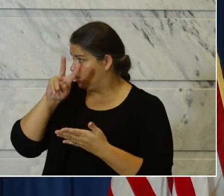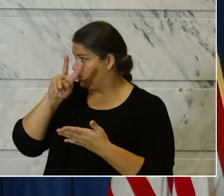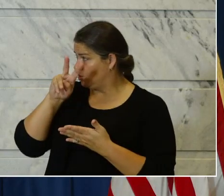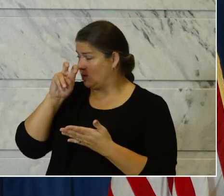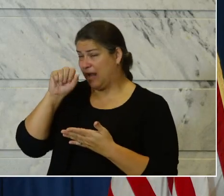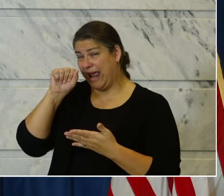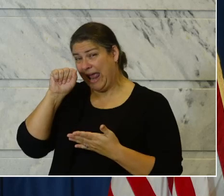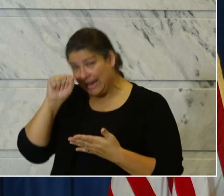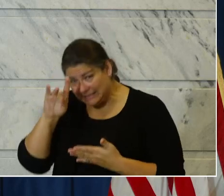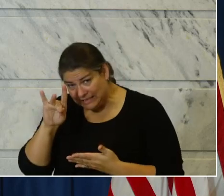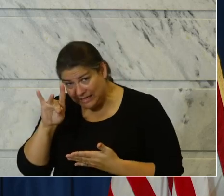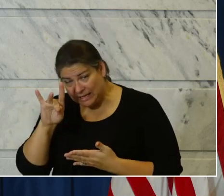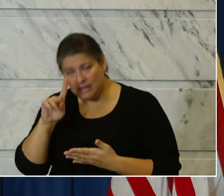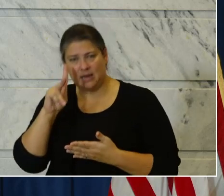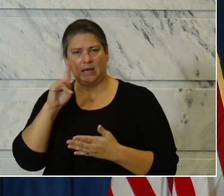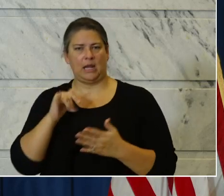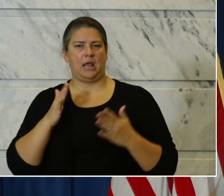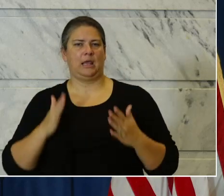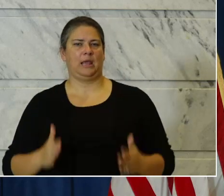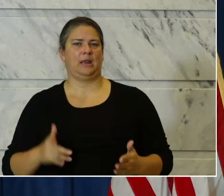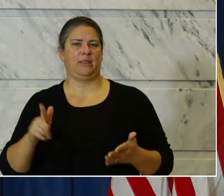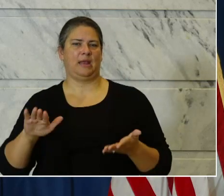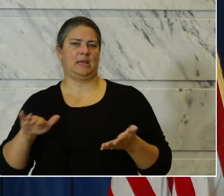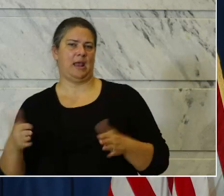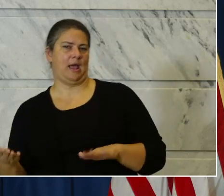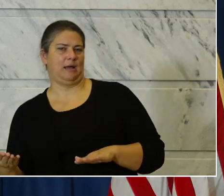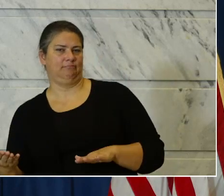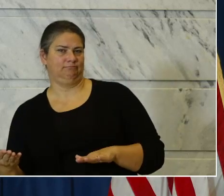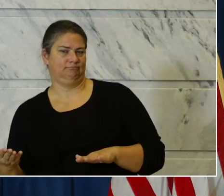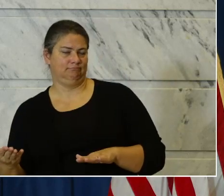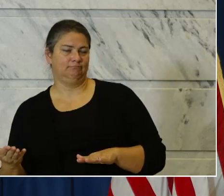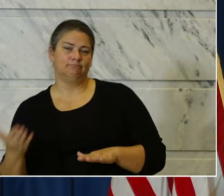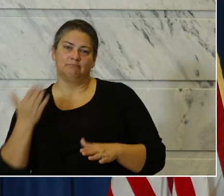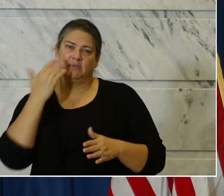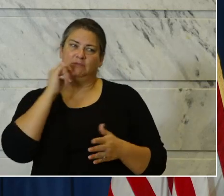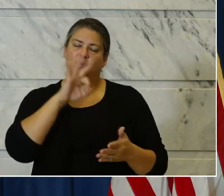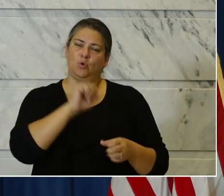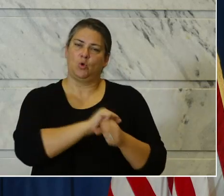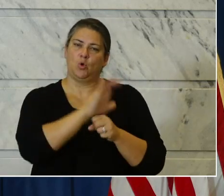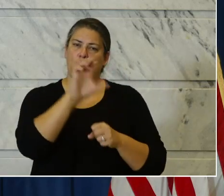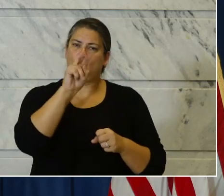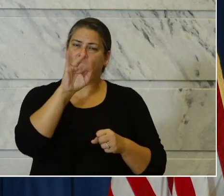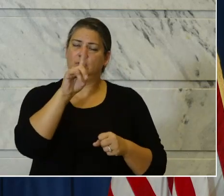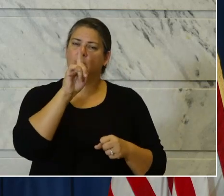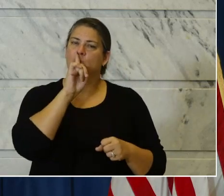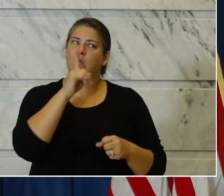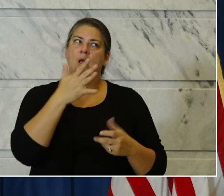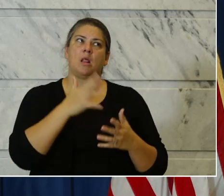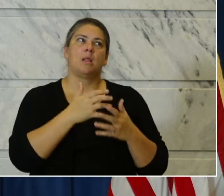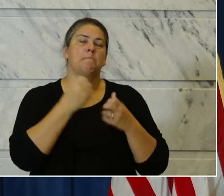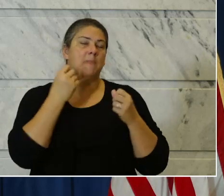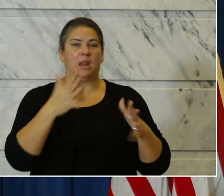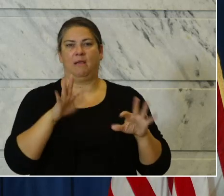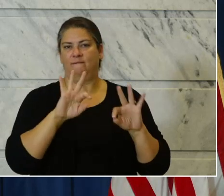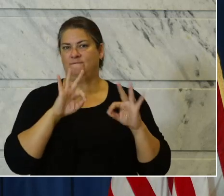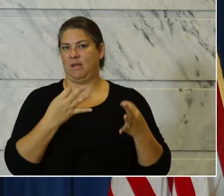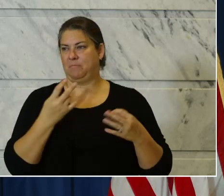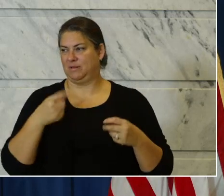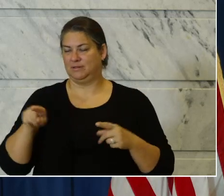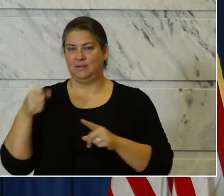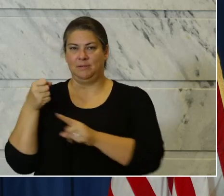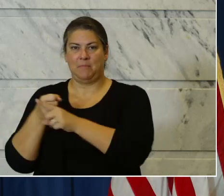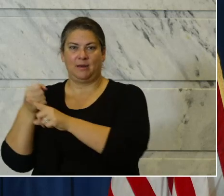1,218 Kentuckians that have died at least in part to COVID. That's a lot of families that are going to be